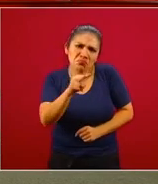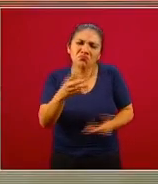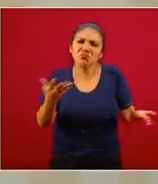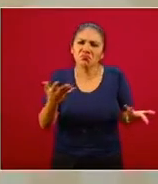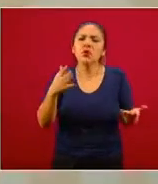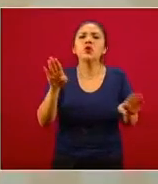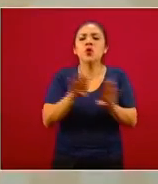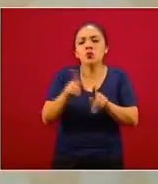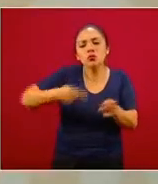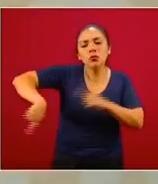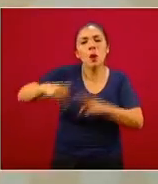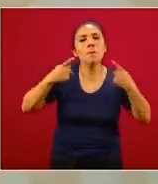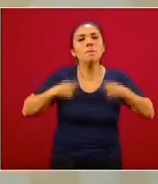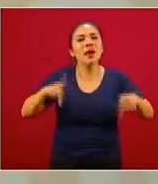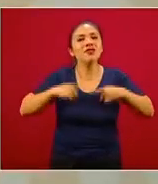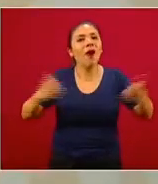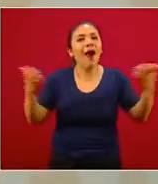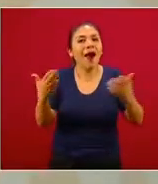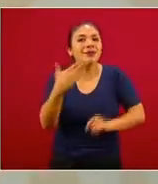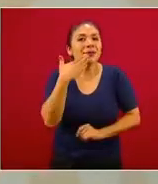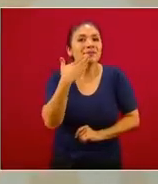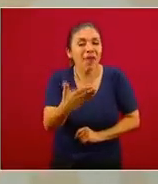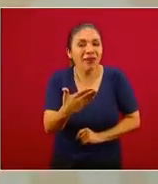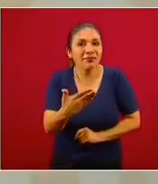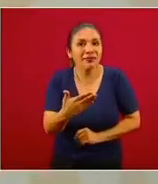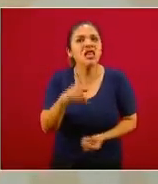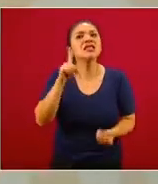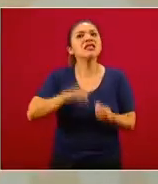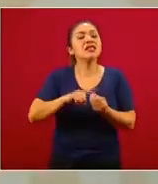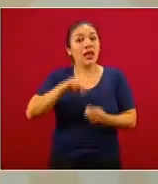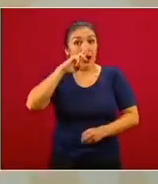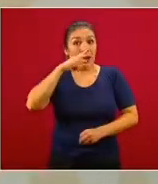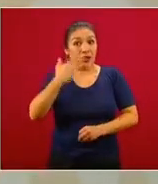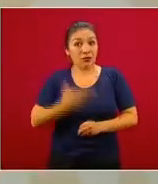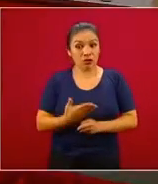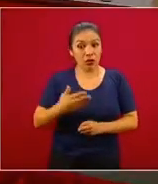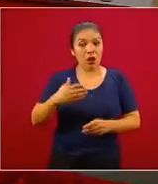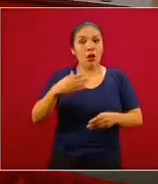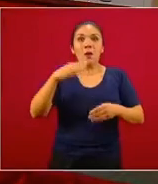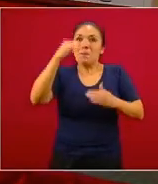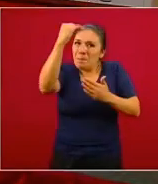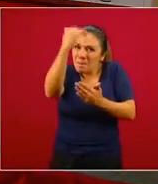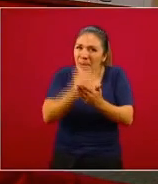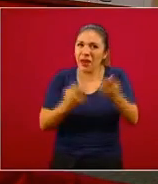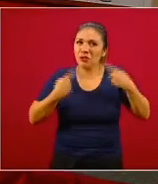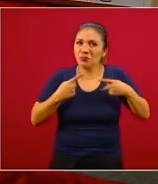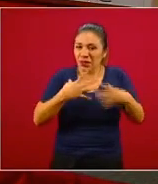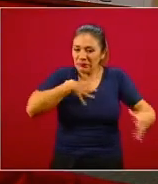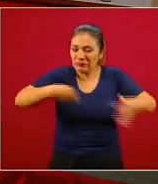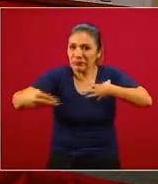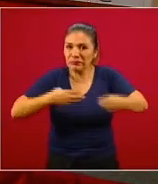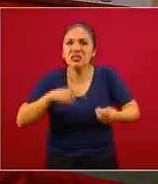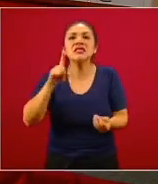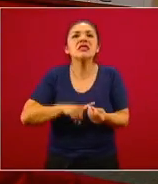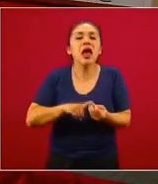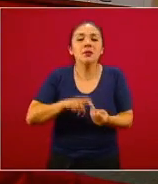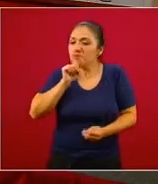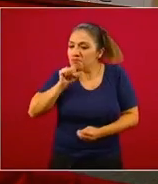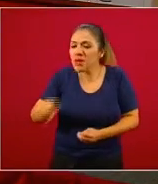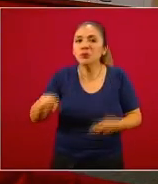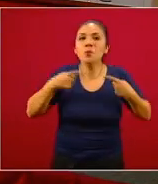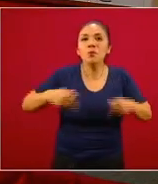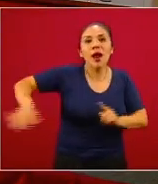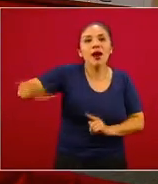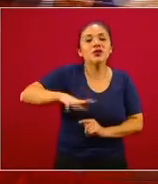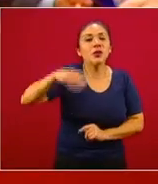to Mexican society, because people who flattened this curve were Mexicans. Every single